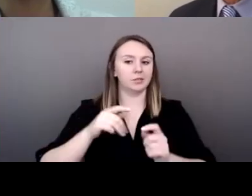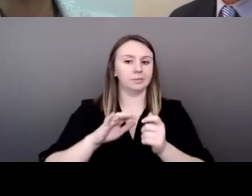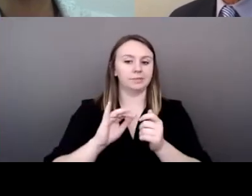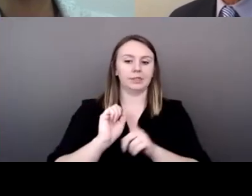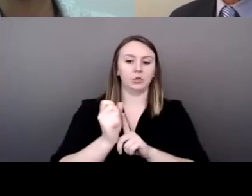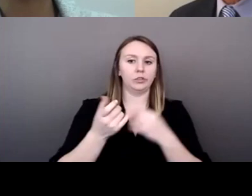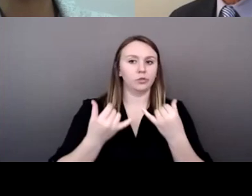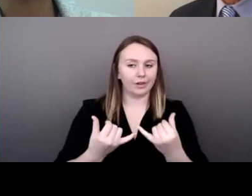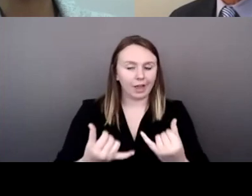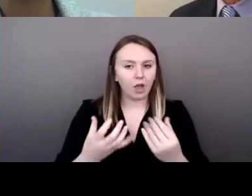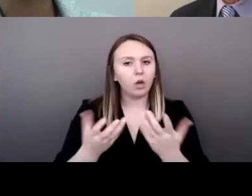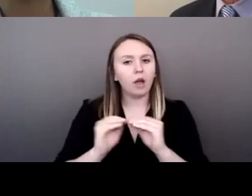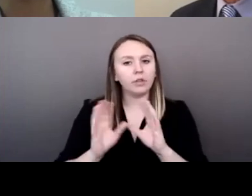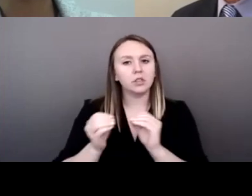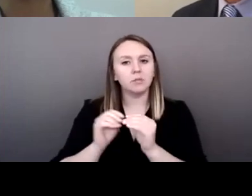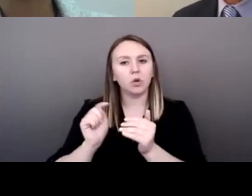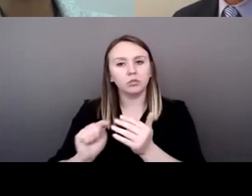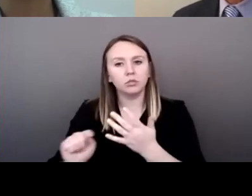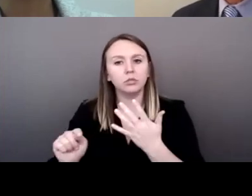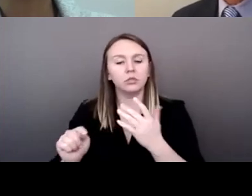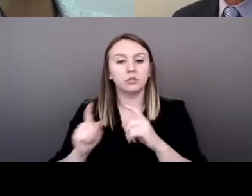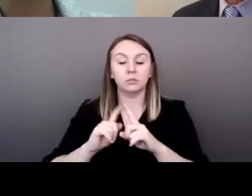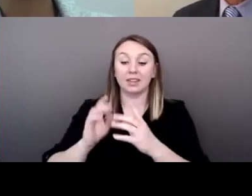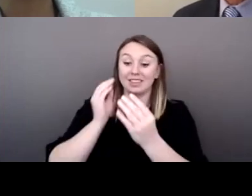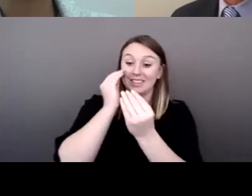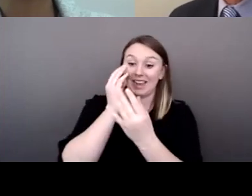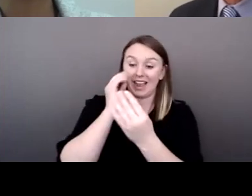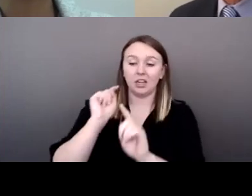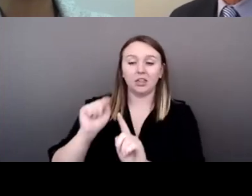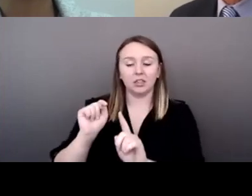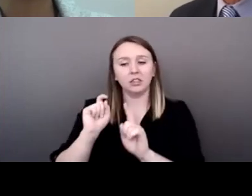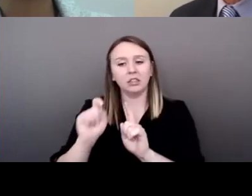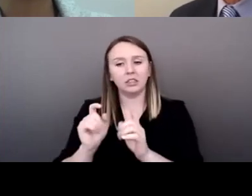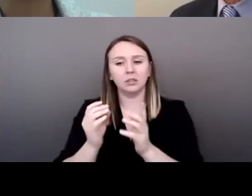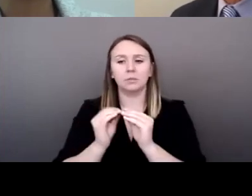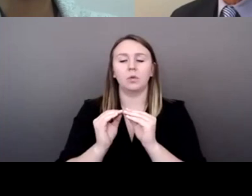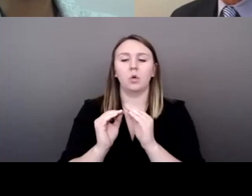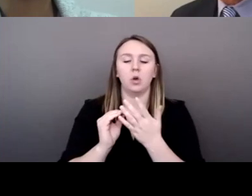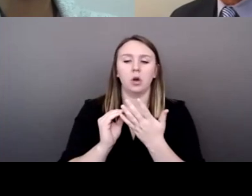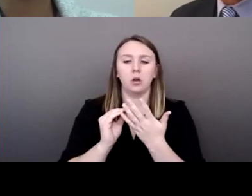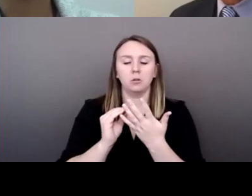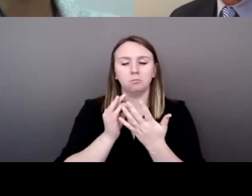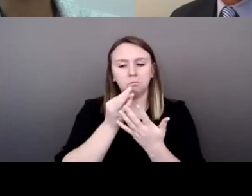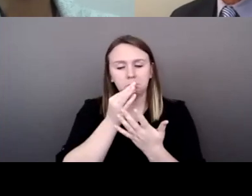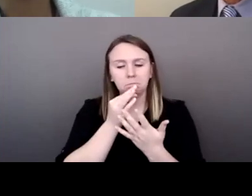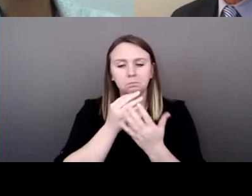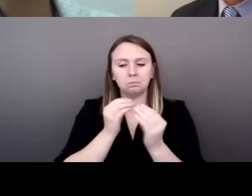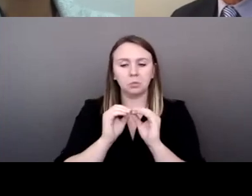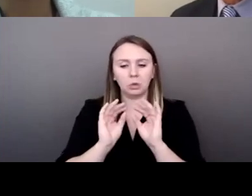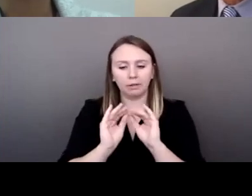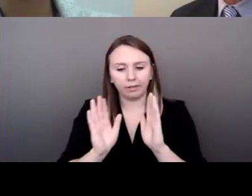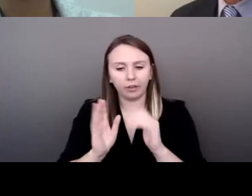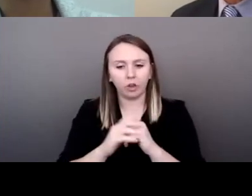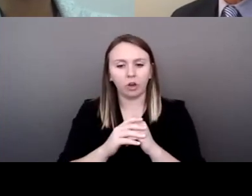data piece is really needs to be refined. We need to determine how